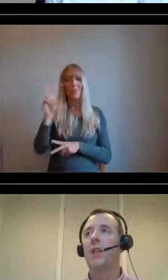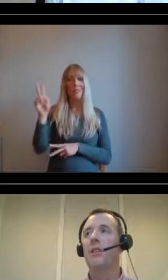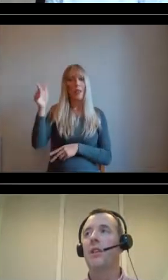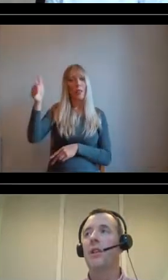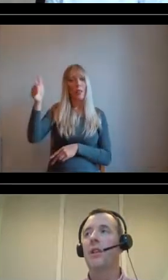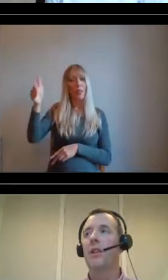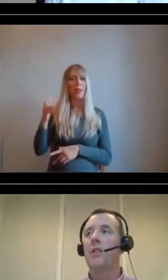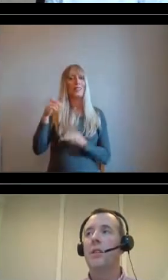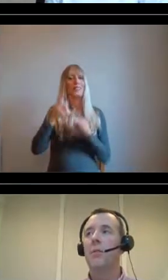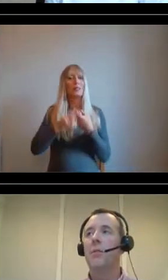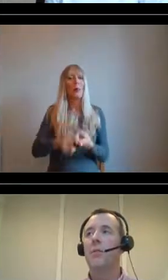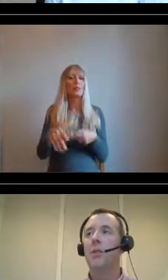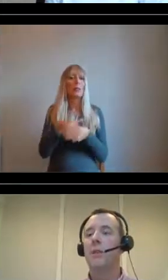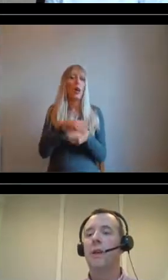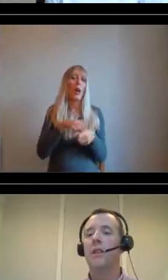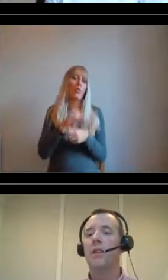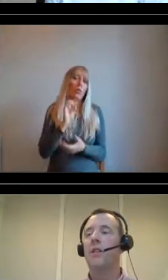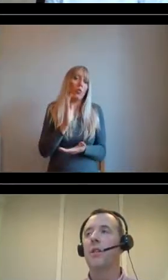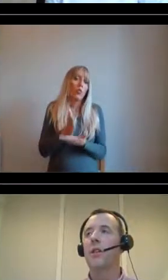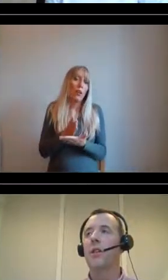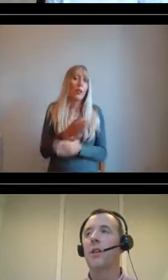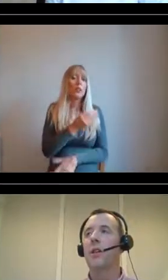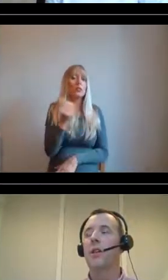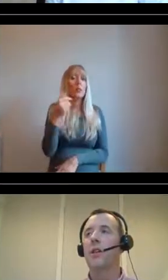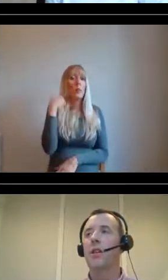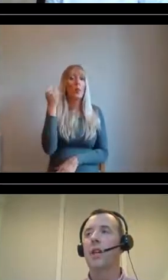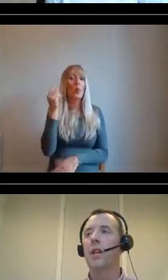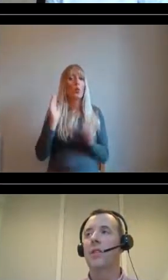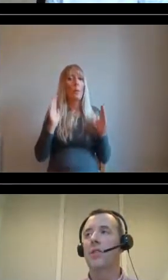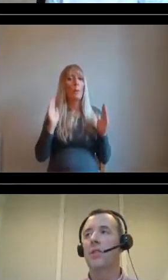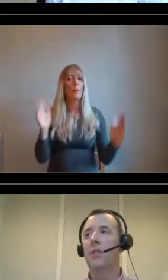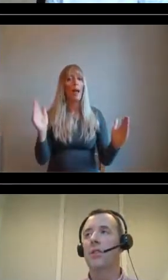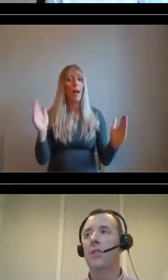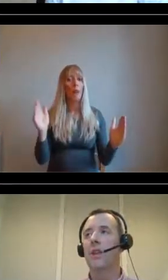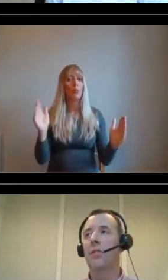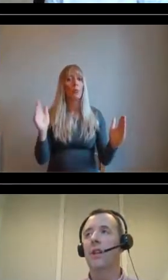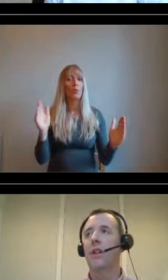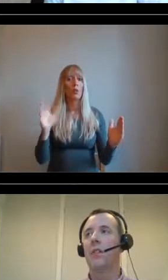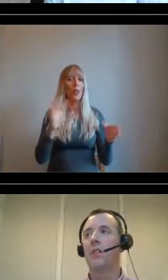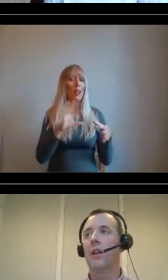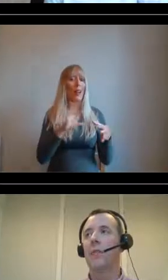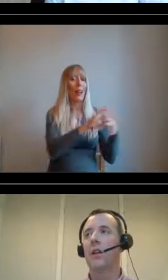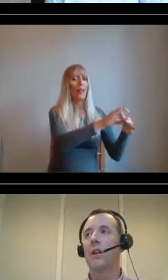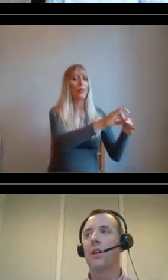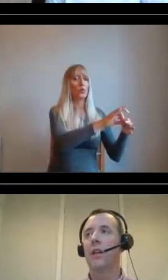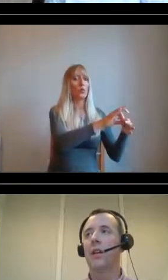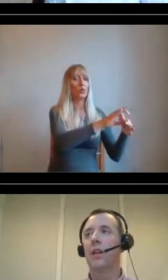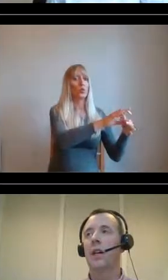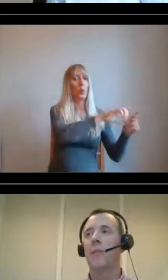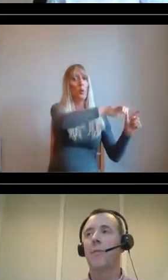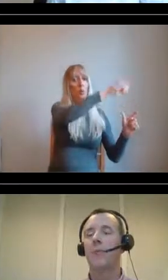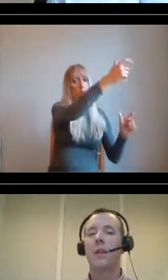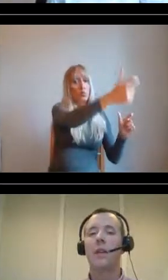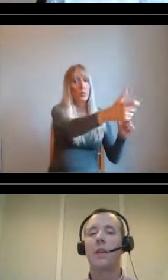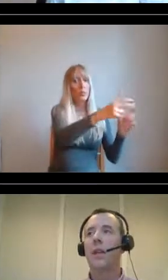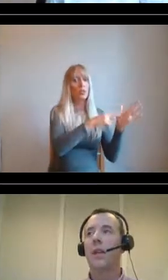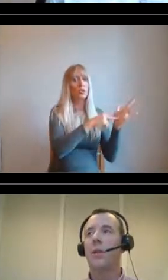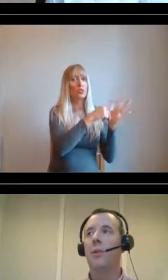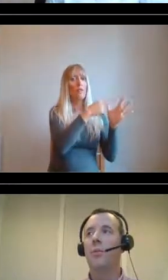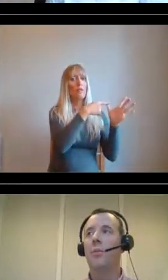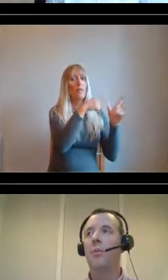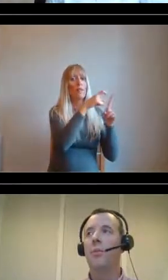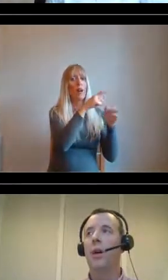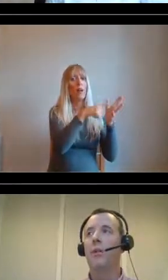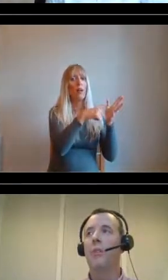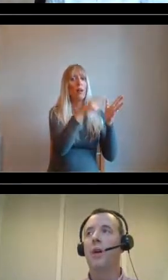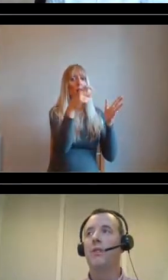the location. Some noise barriers that are attached to structures like the viaduct, like Mardyke,